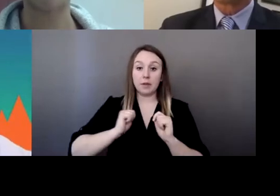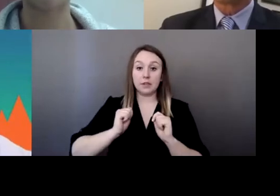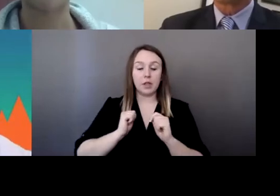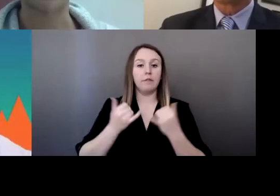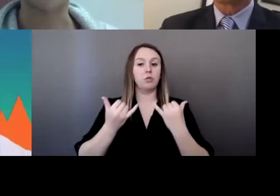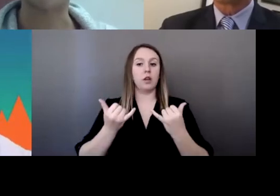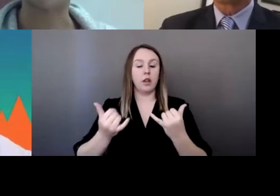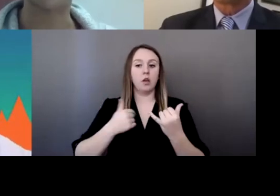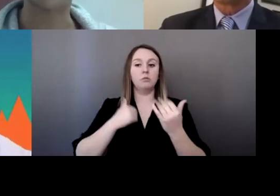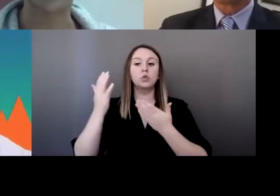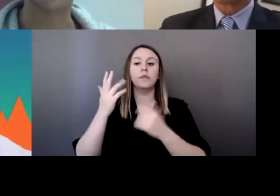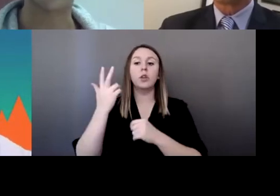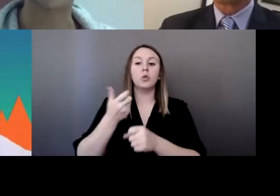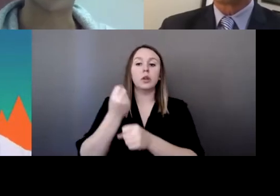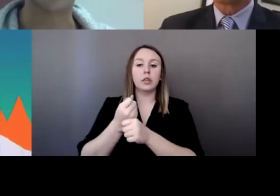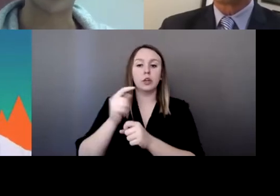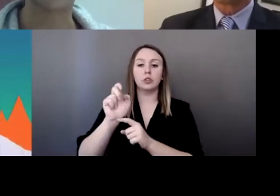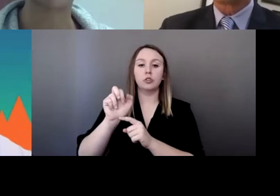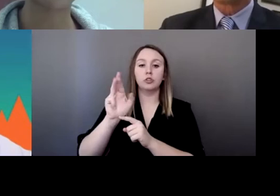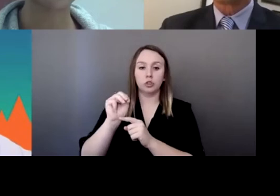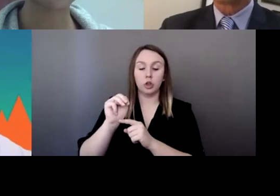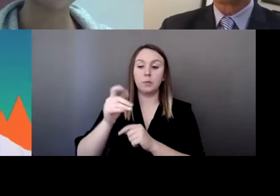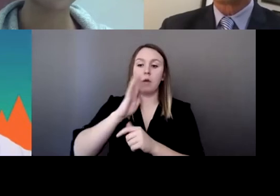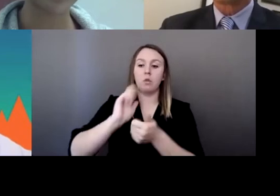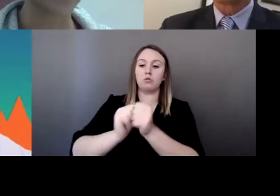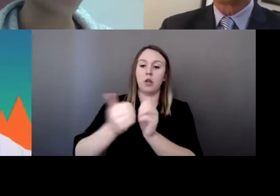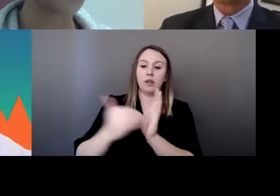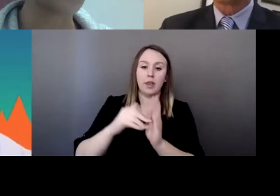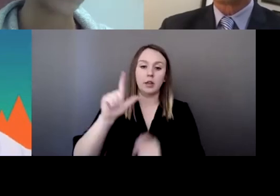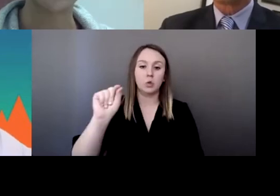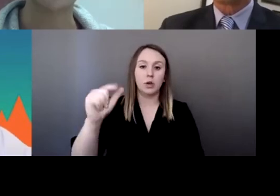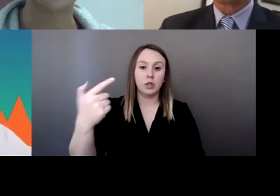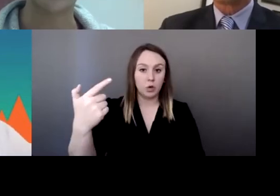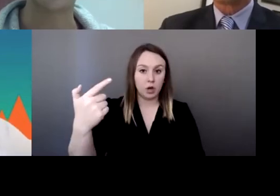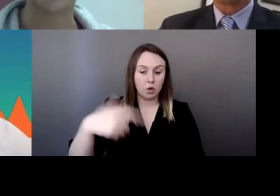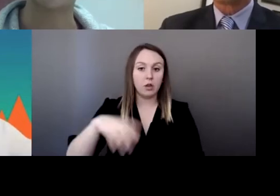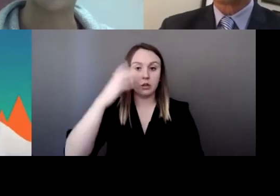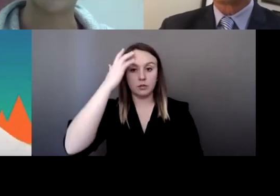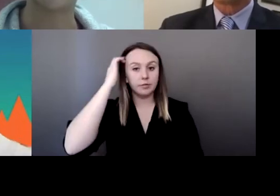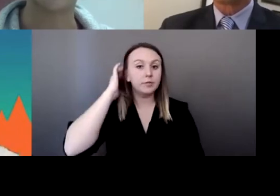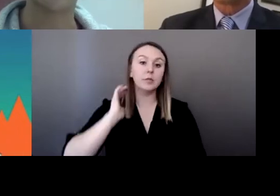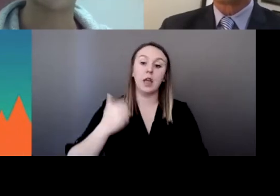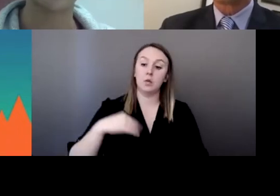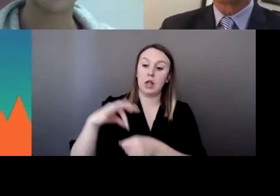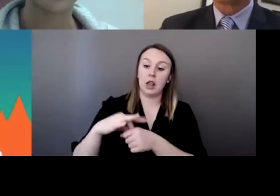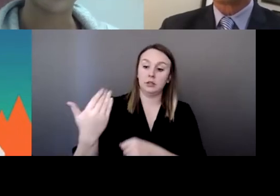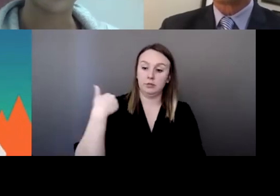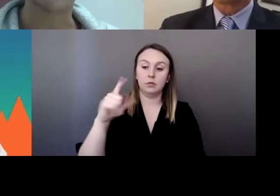now. I rerun in 2021. So I was elected back in